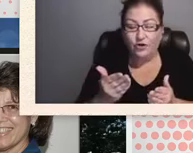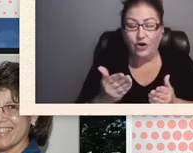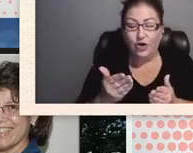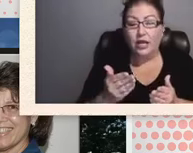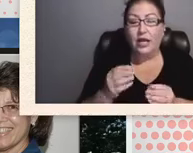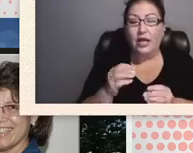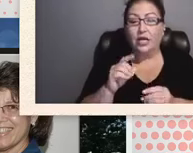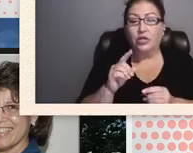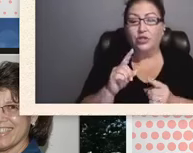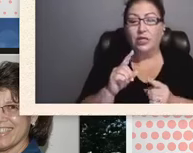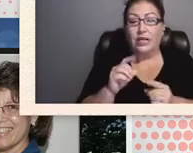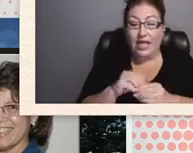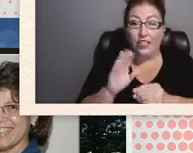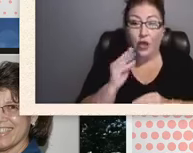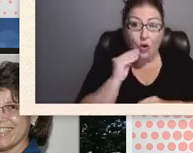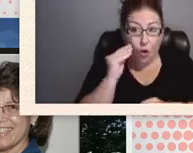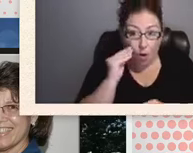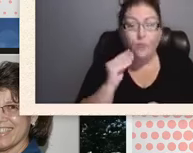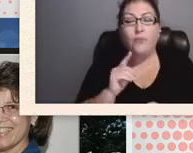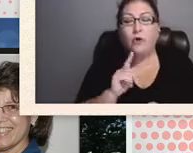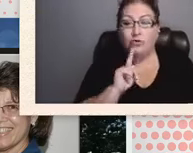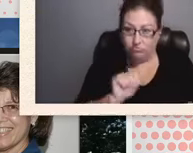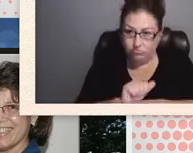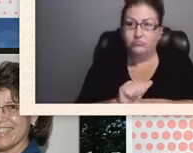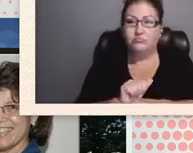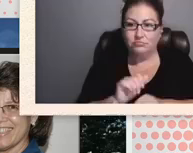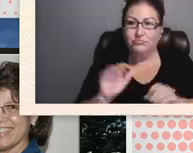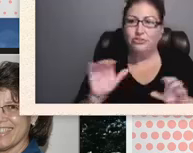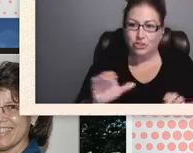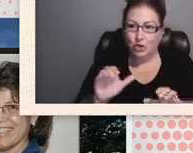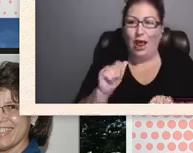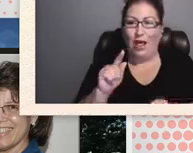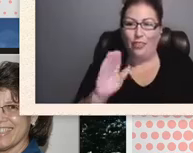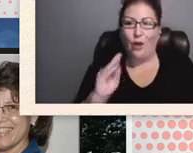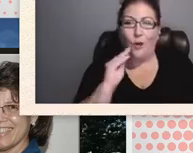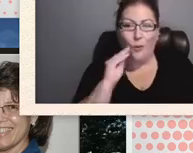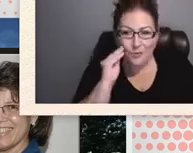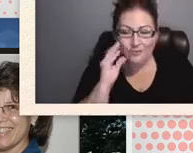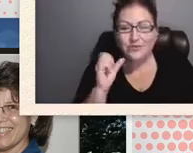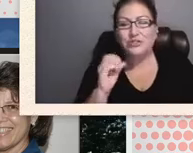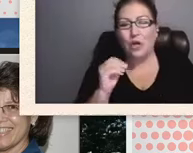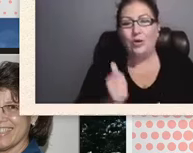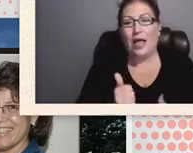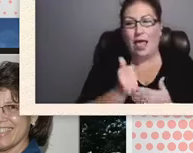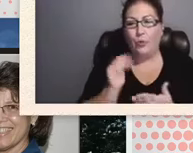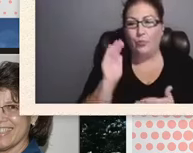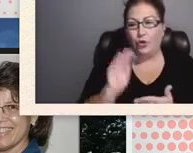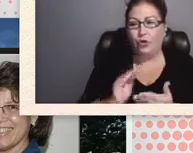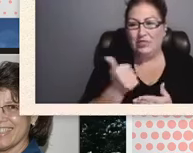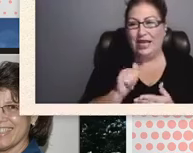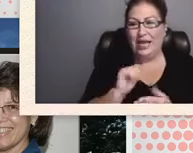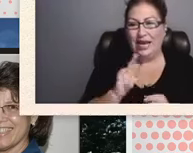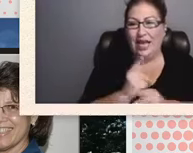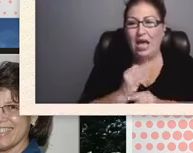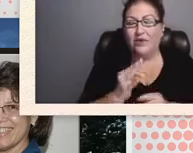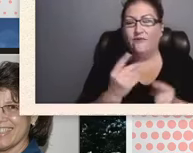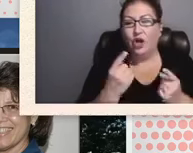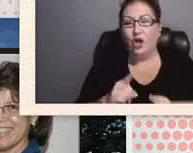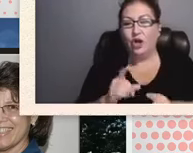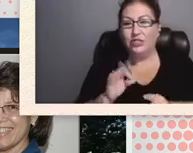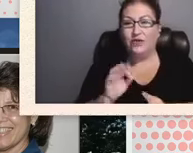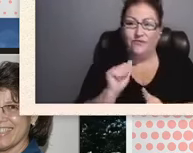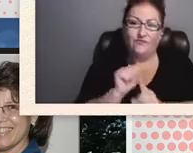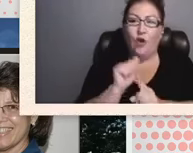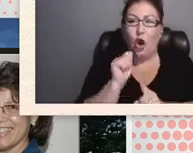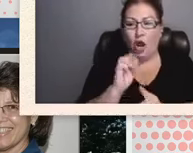consumer's home, are being delivered in the consumer's home, and to help reduce any kind of occurrence of fraud or those kinds of